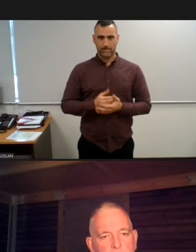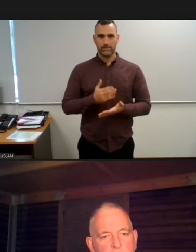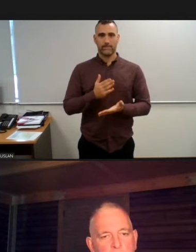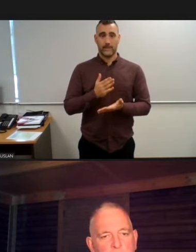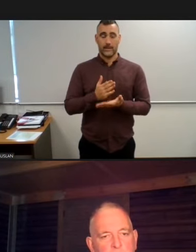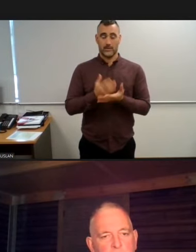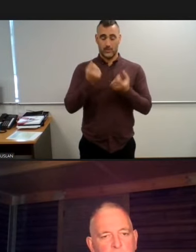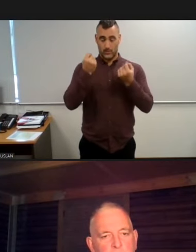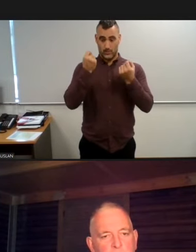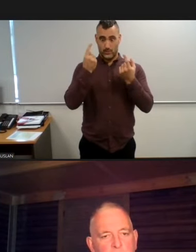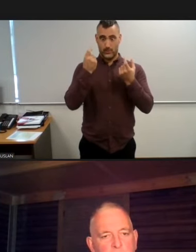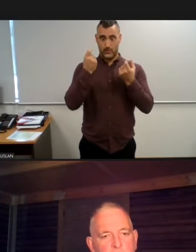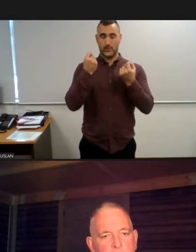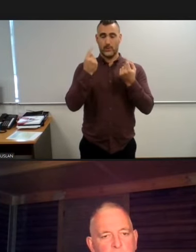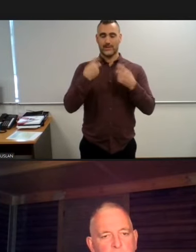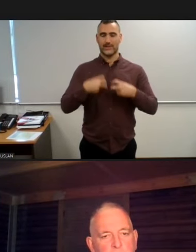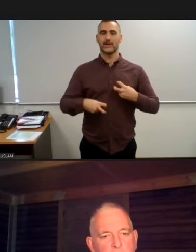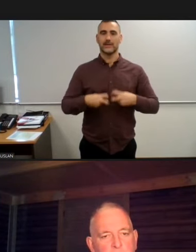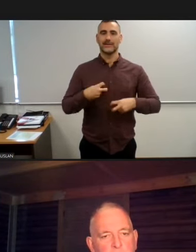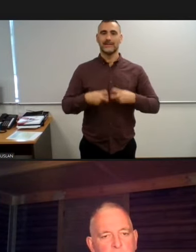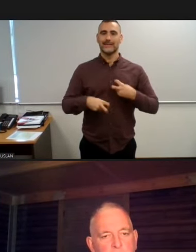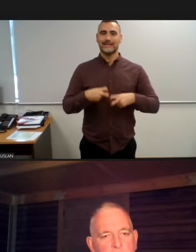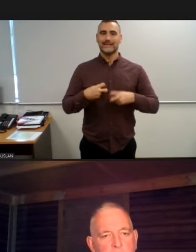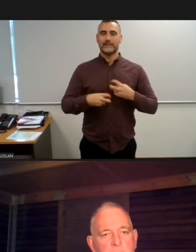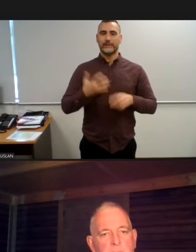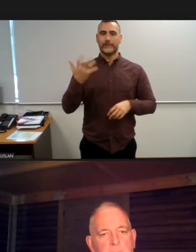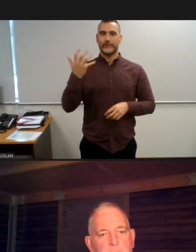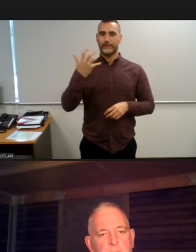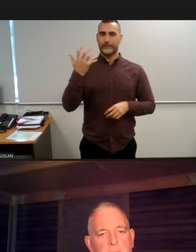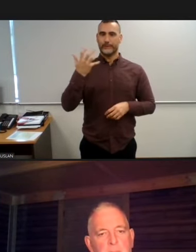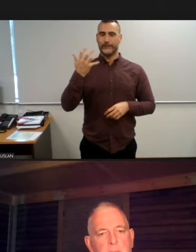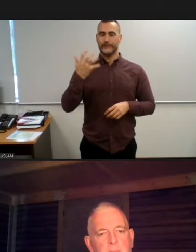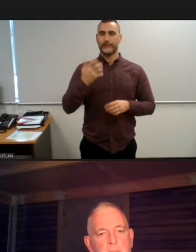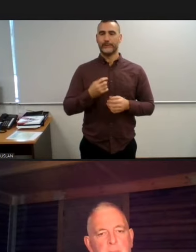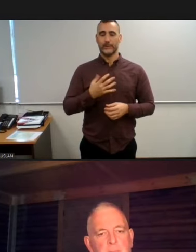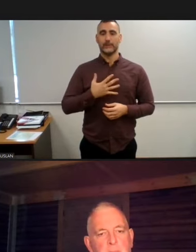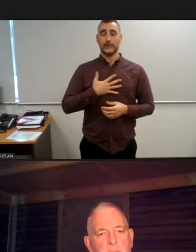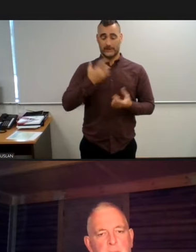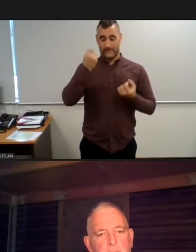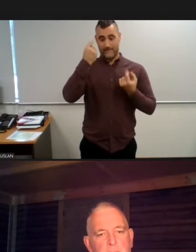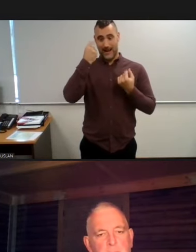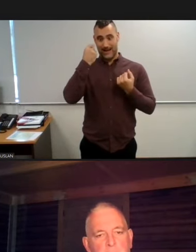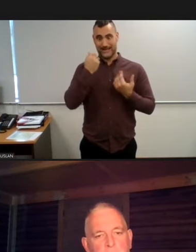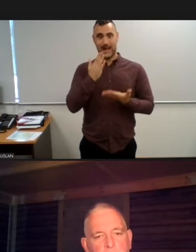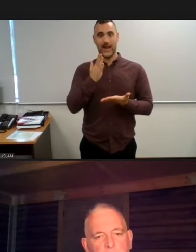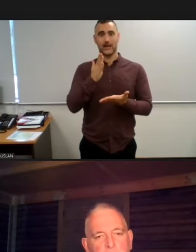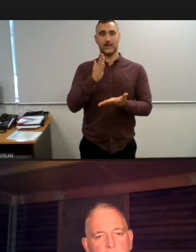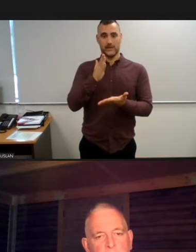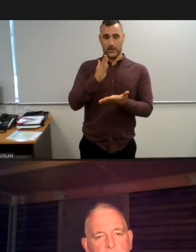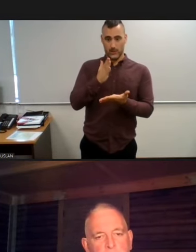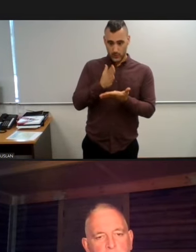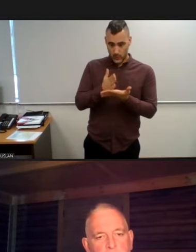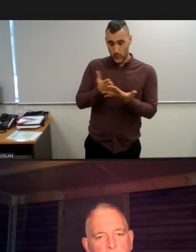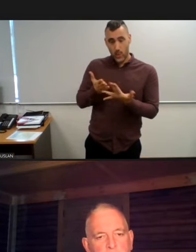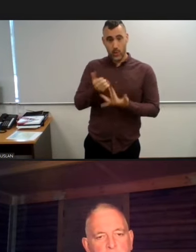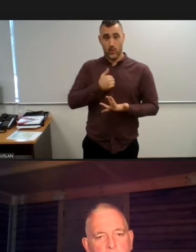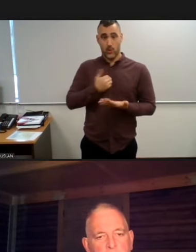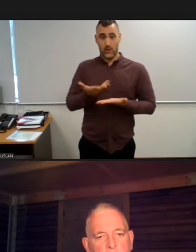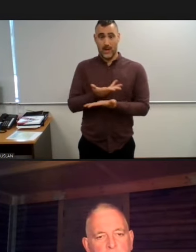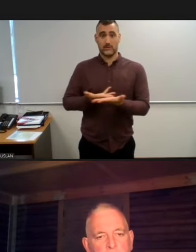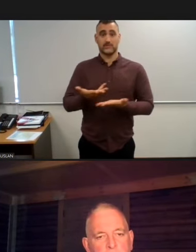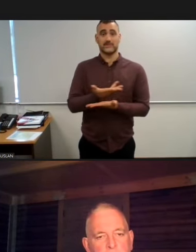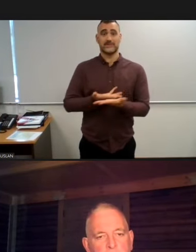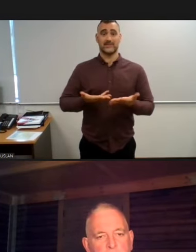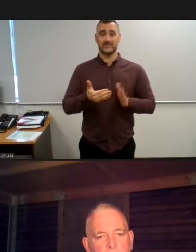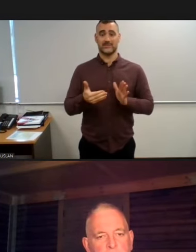issue, and I can tell you from firsthand experience that it's really factoring into the discussions and decisions that are taking place about